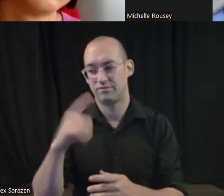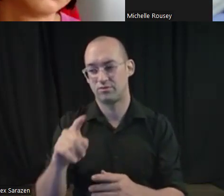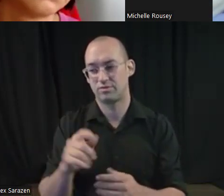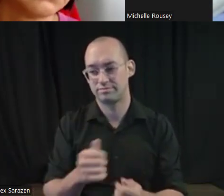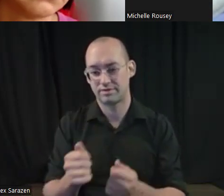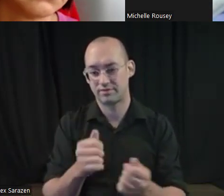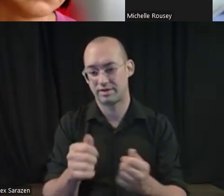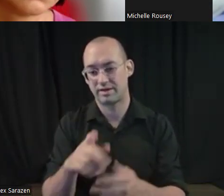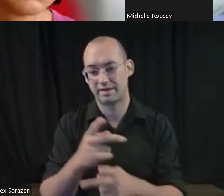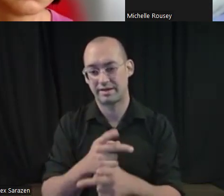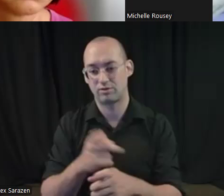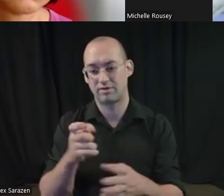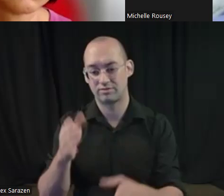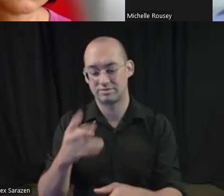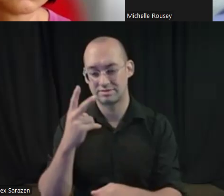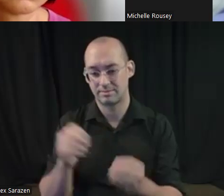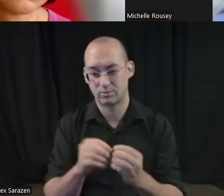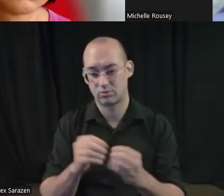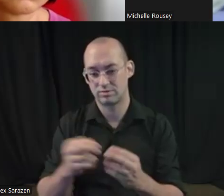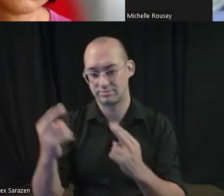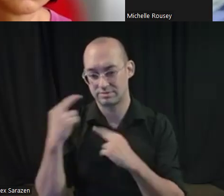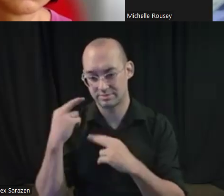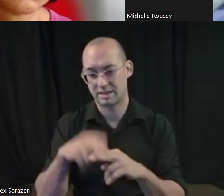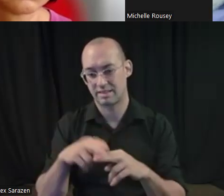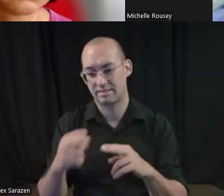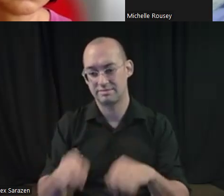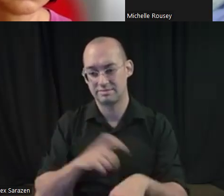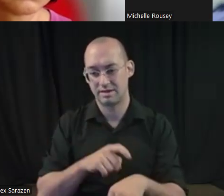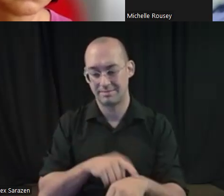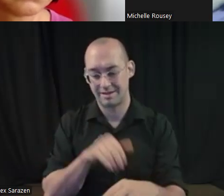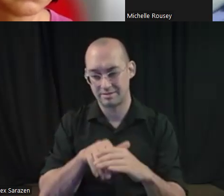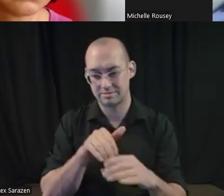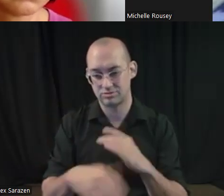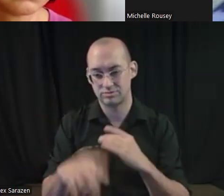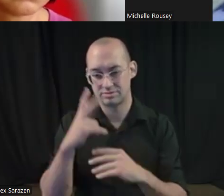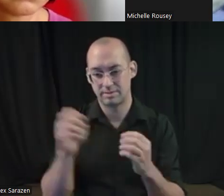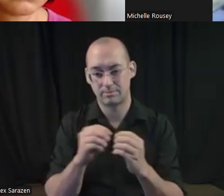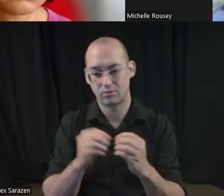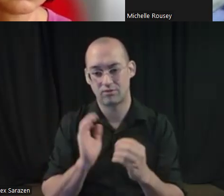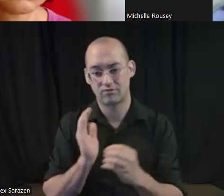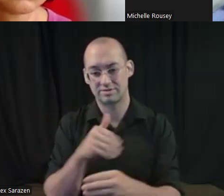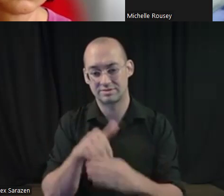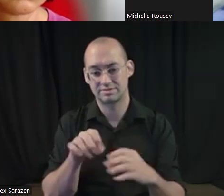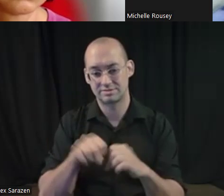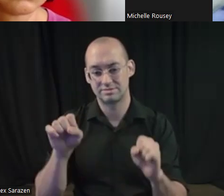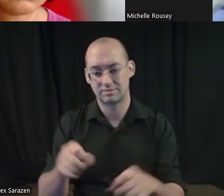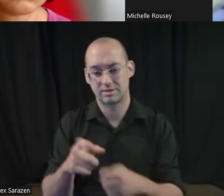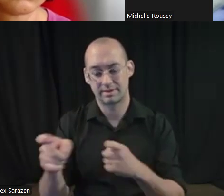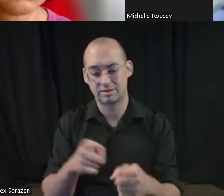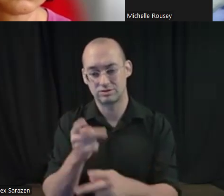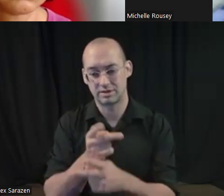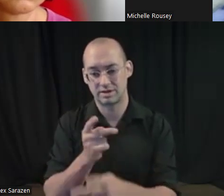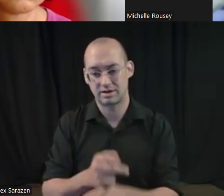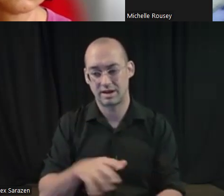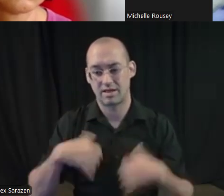more responsibilities, less time to access their own care, and so you'll find more of us in these systems of managed care. Our health outcomes